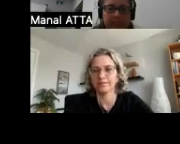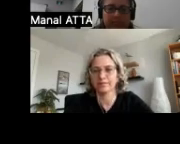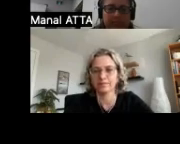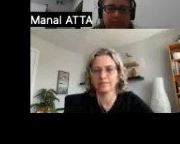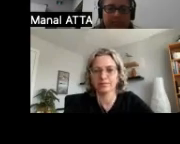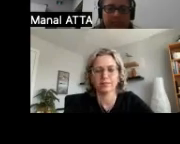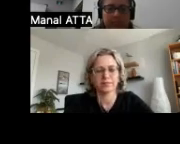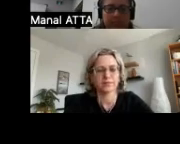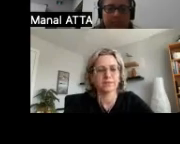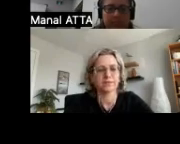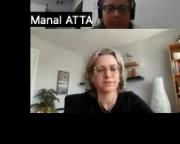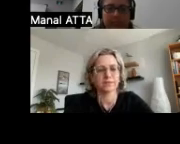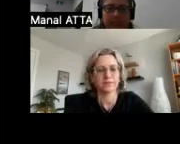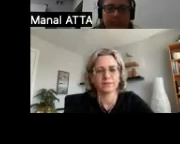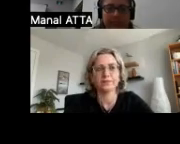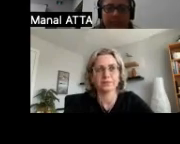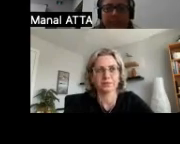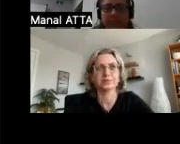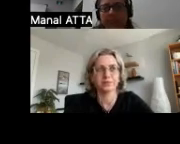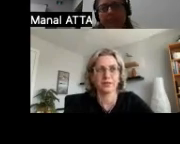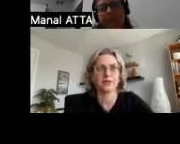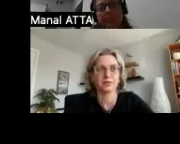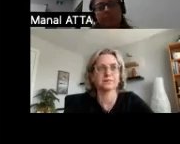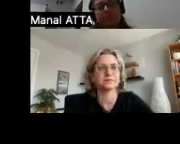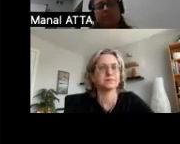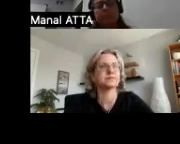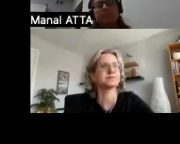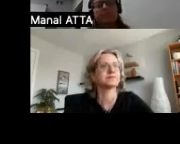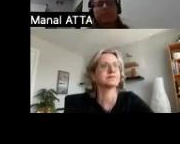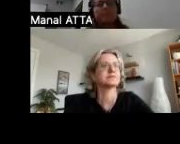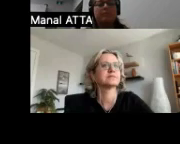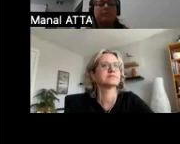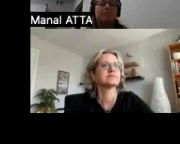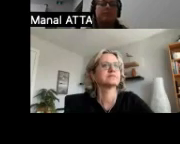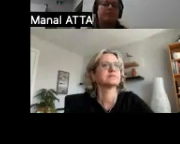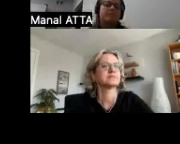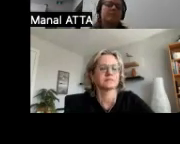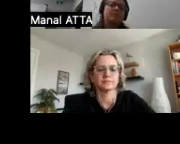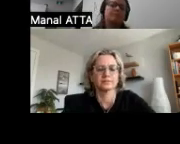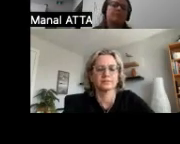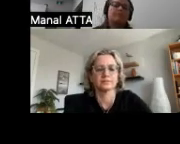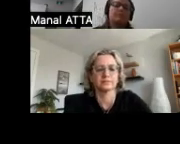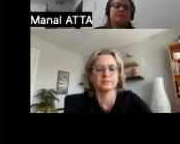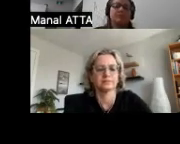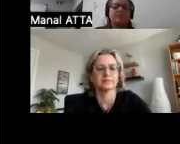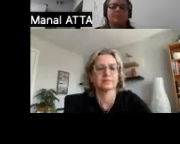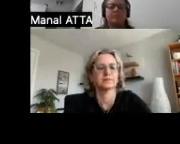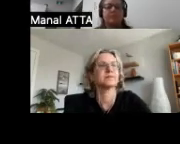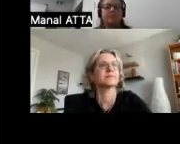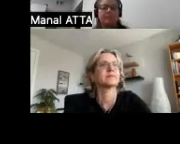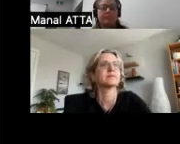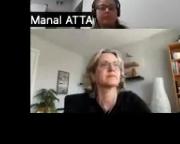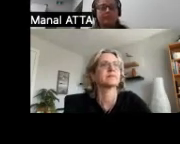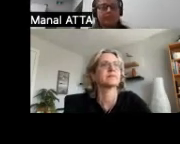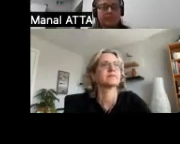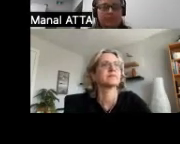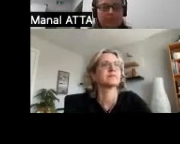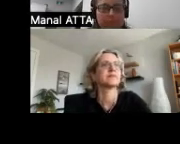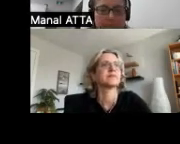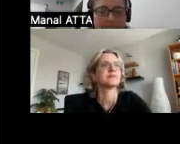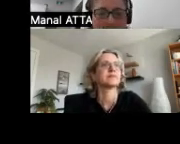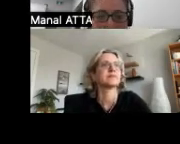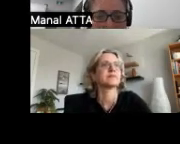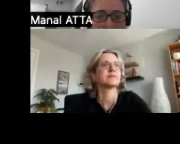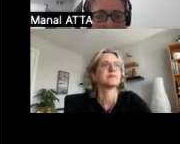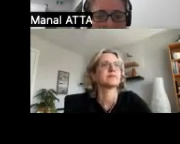pin the interpreters if that works better for you. So whatever your preference. If you want to say hi to the interpreters, you